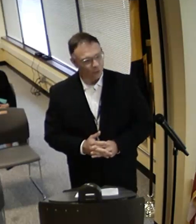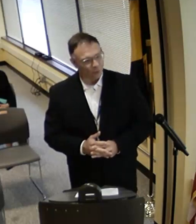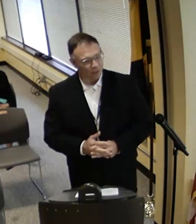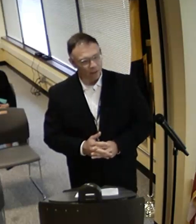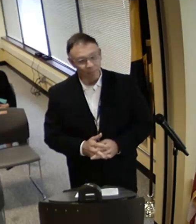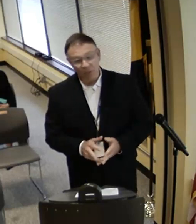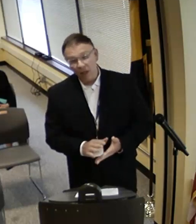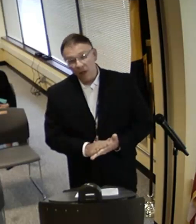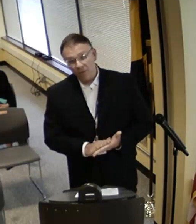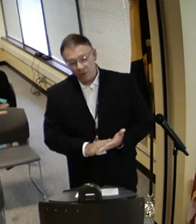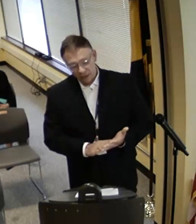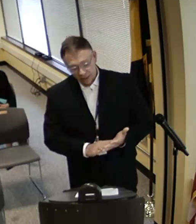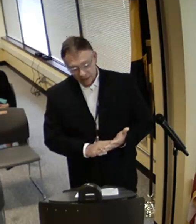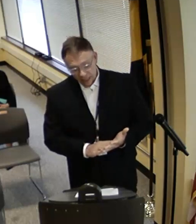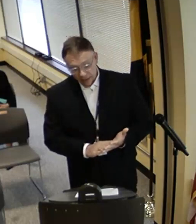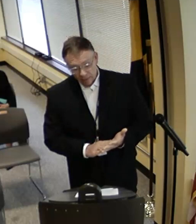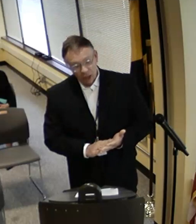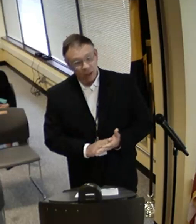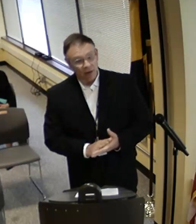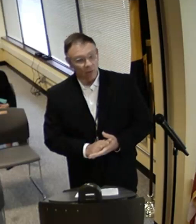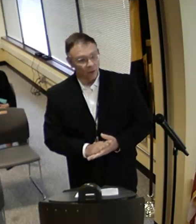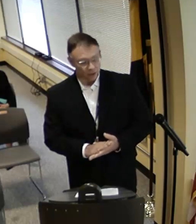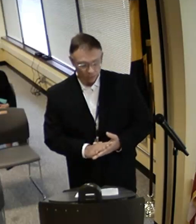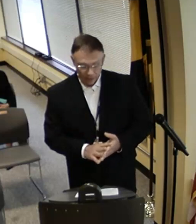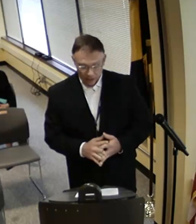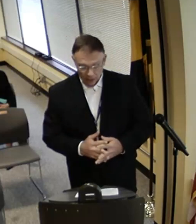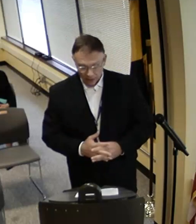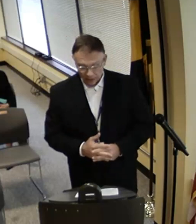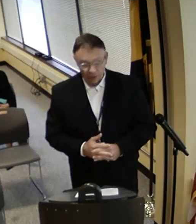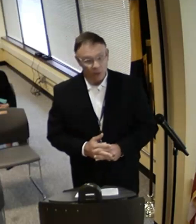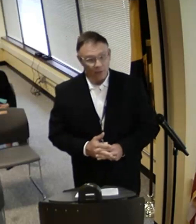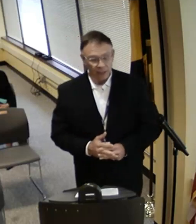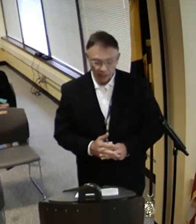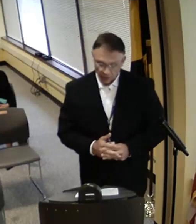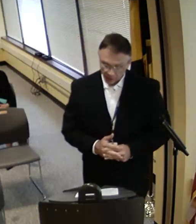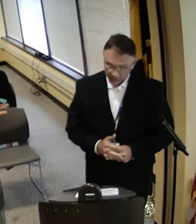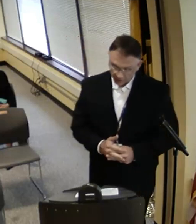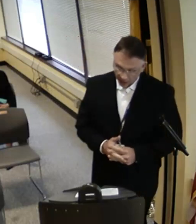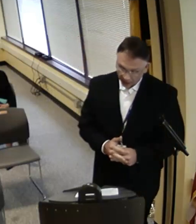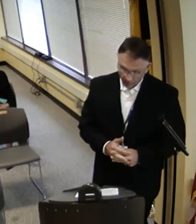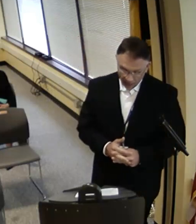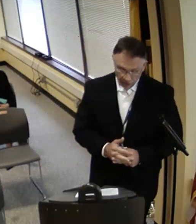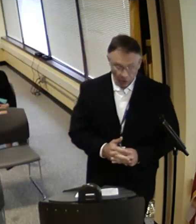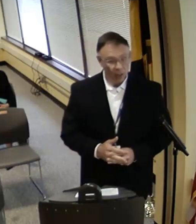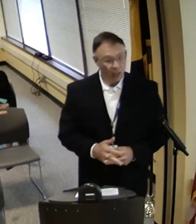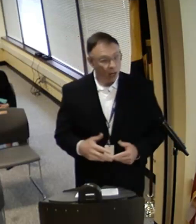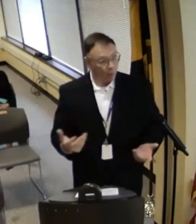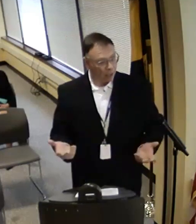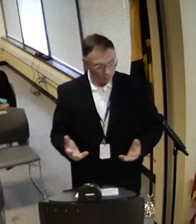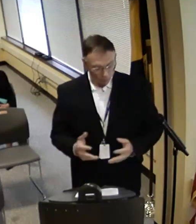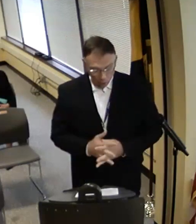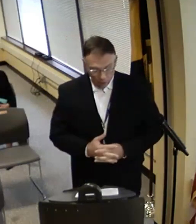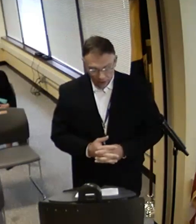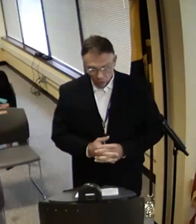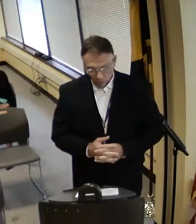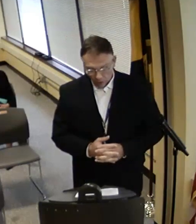that I'll go through briefly. First is inspection of outfalls. We conduct these throughout the year to identify and monitor what we